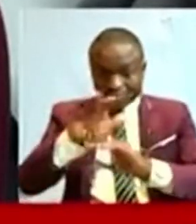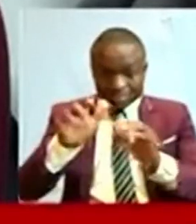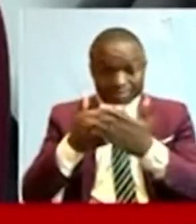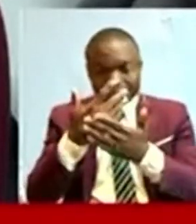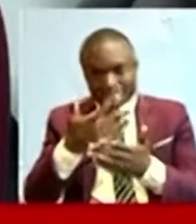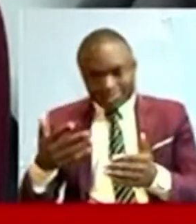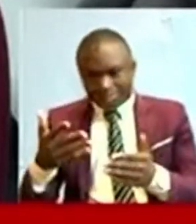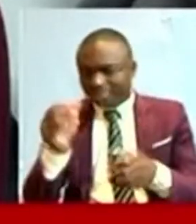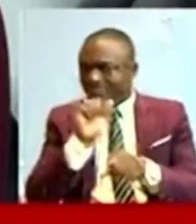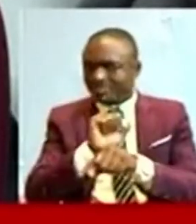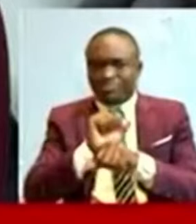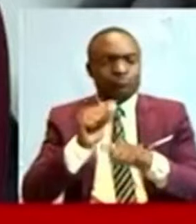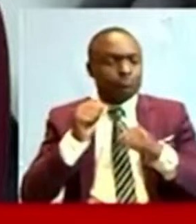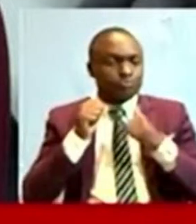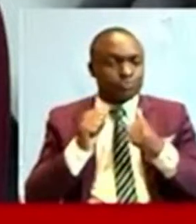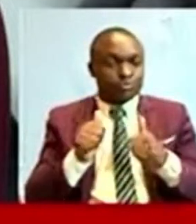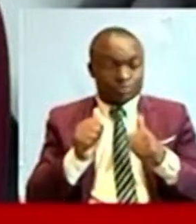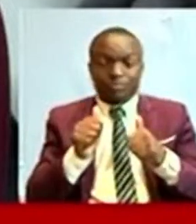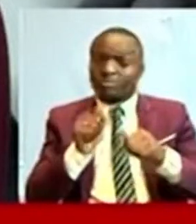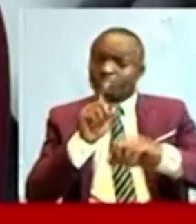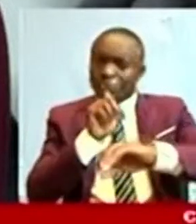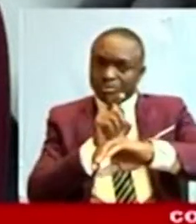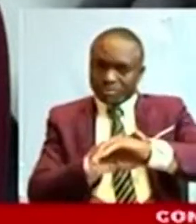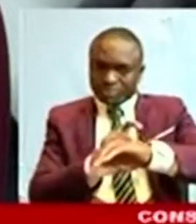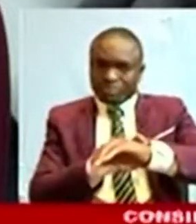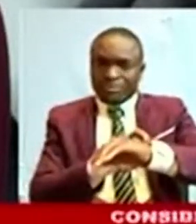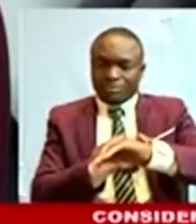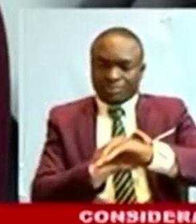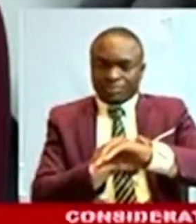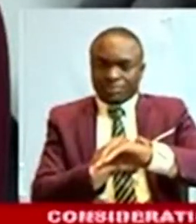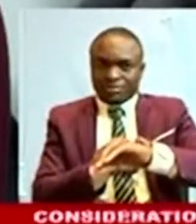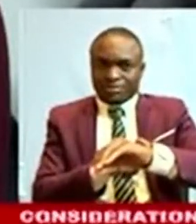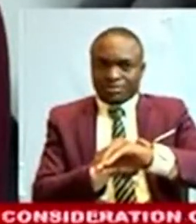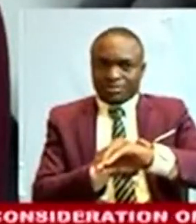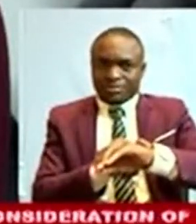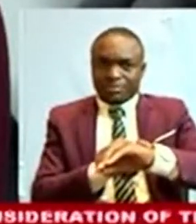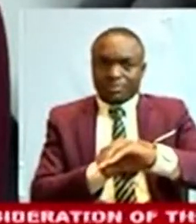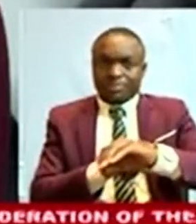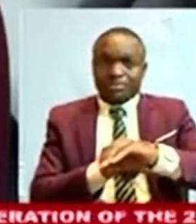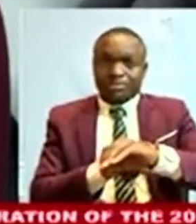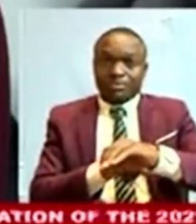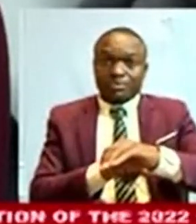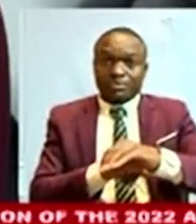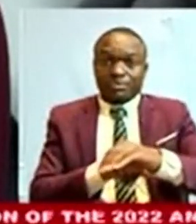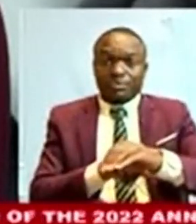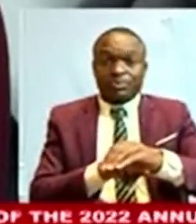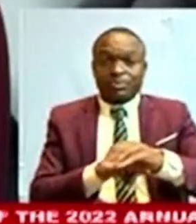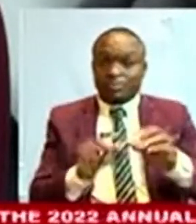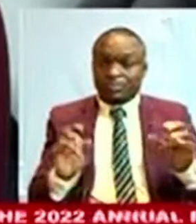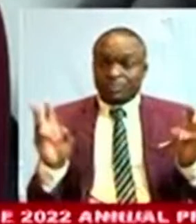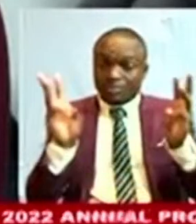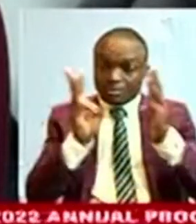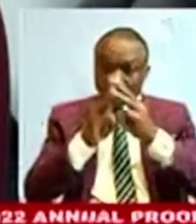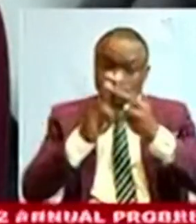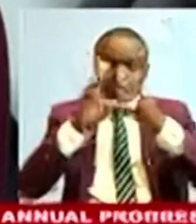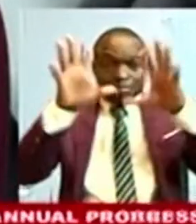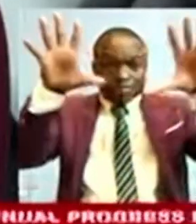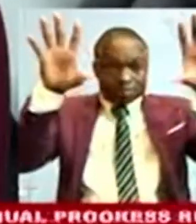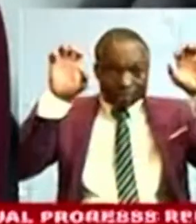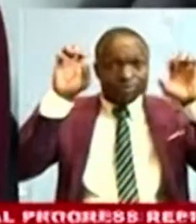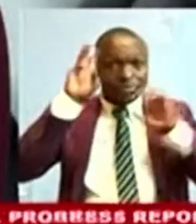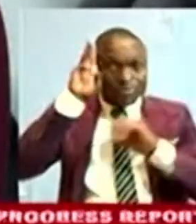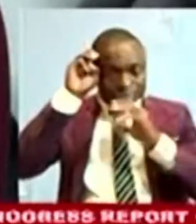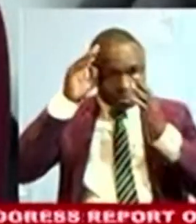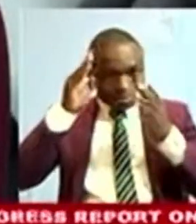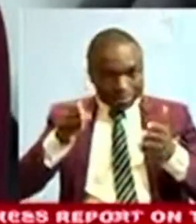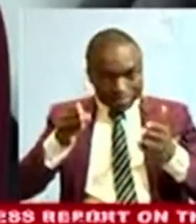equal, under a task committee constituted by the Cabinet of Permanent Secretaries and Ministers. We hope